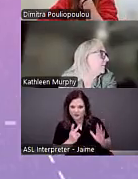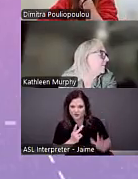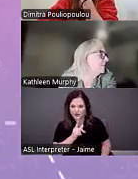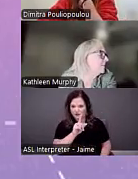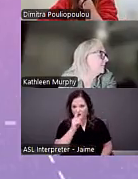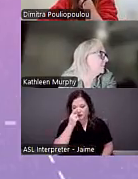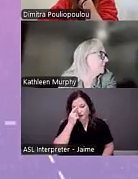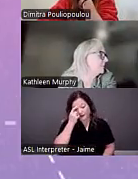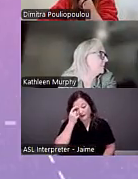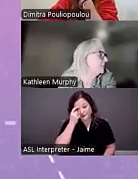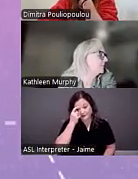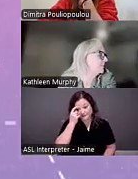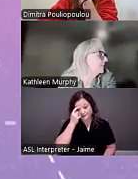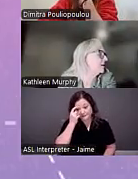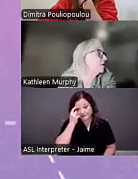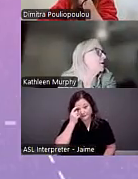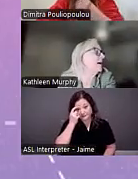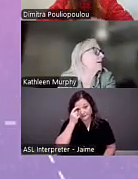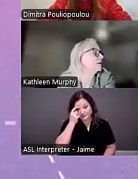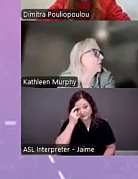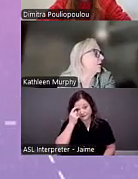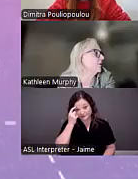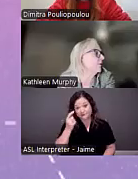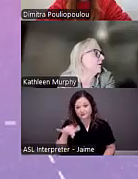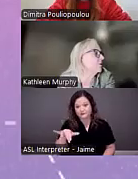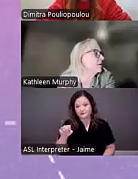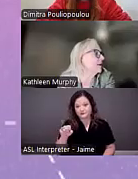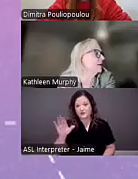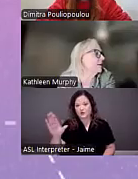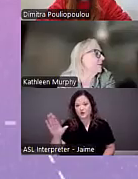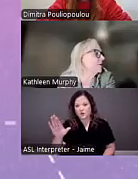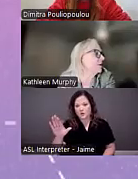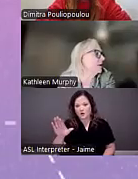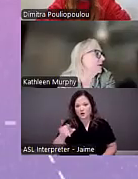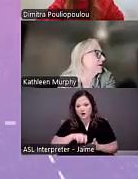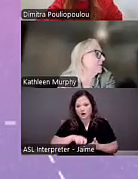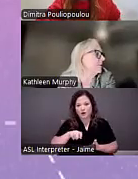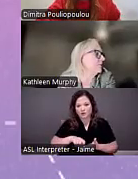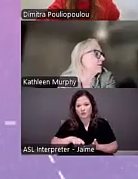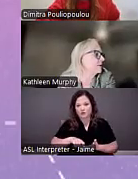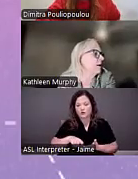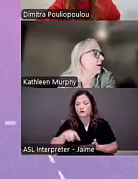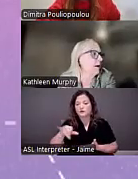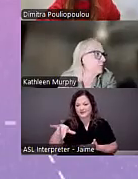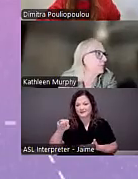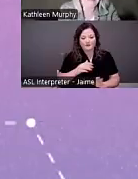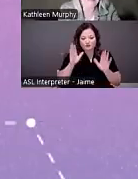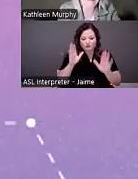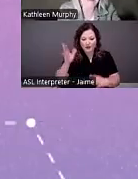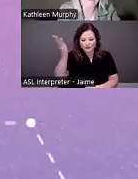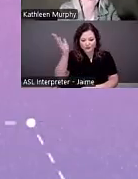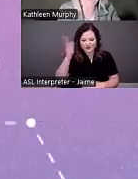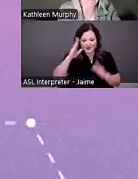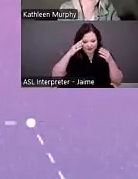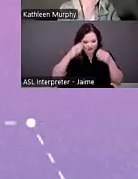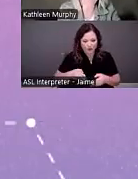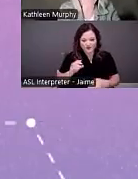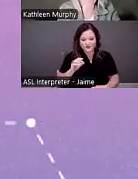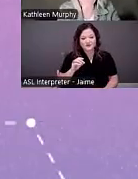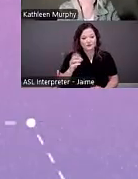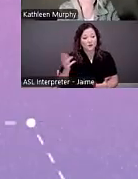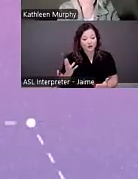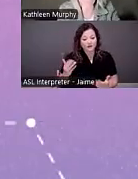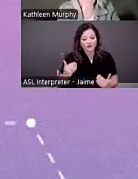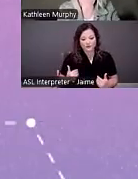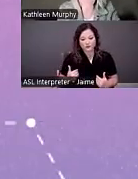up. It's your author, Understanding Patient Needs. Yes. Yep. Okay. Thank you, everybody.